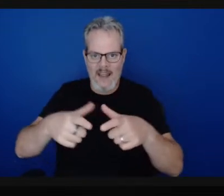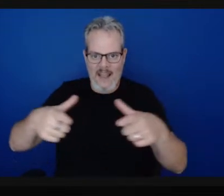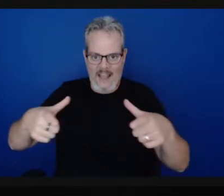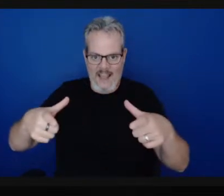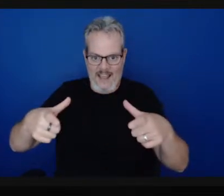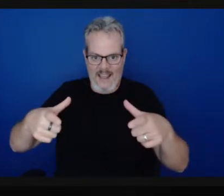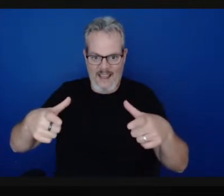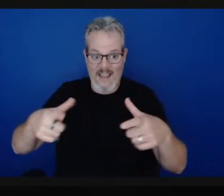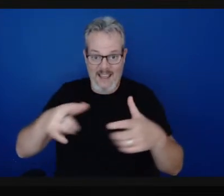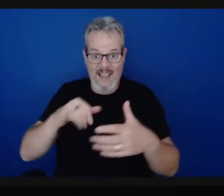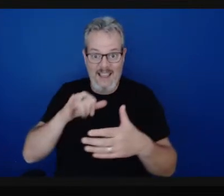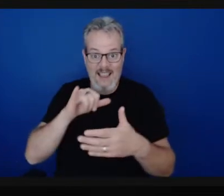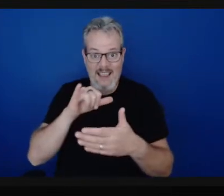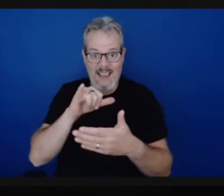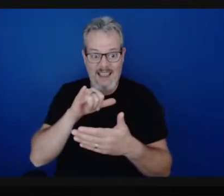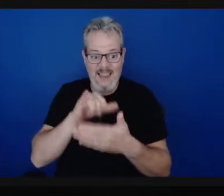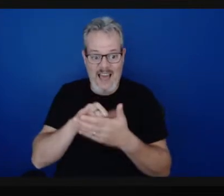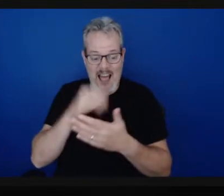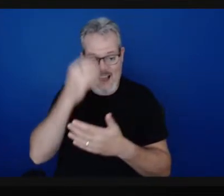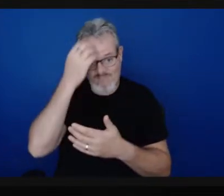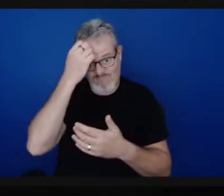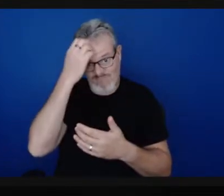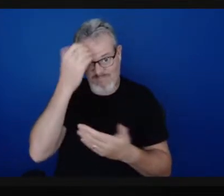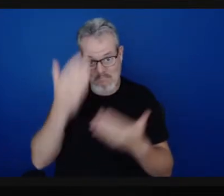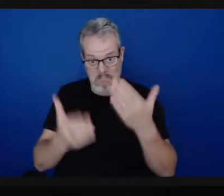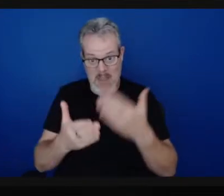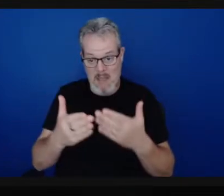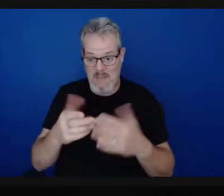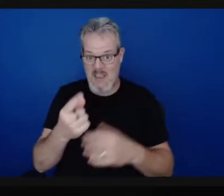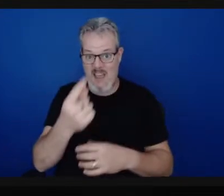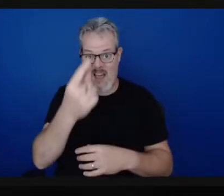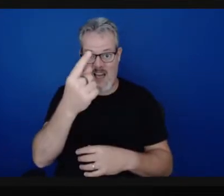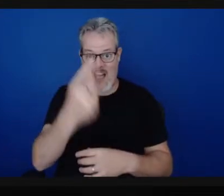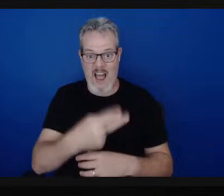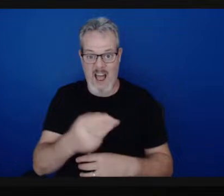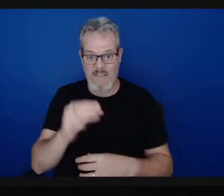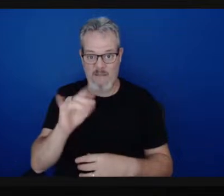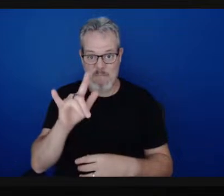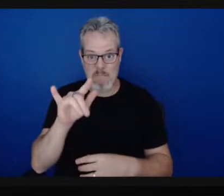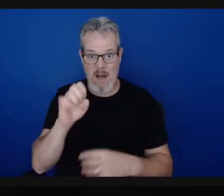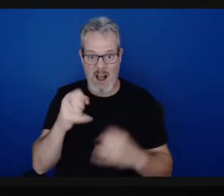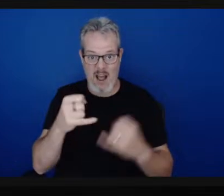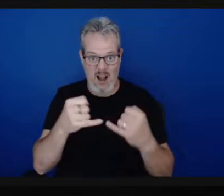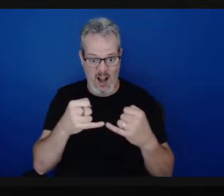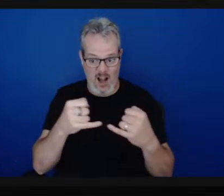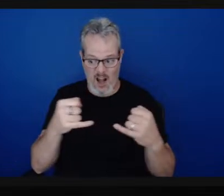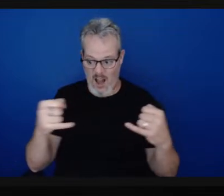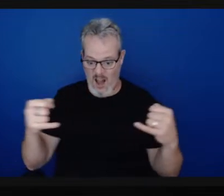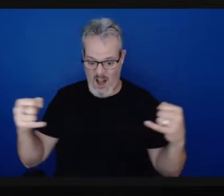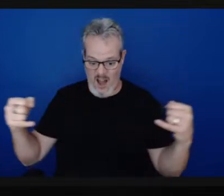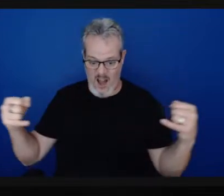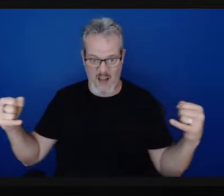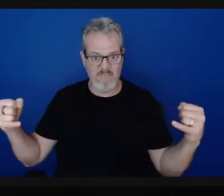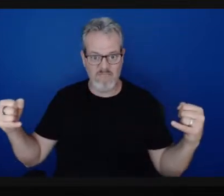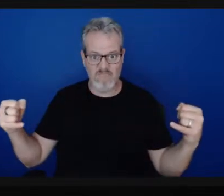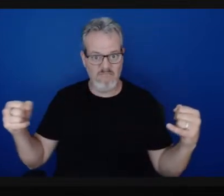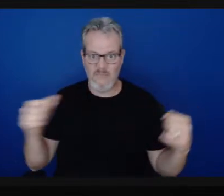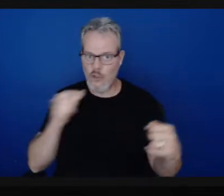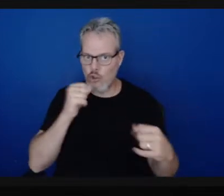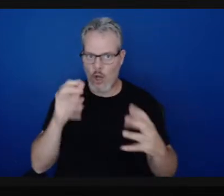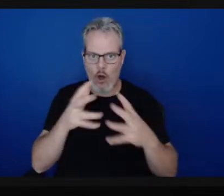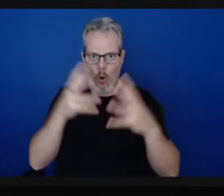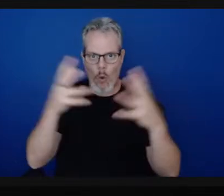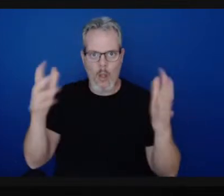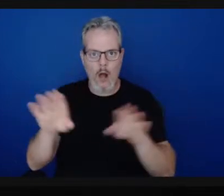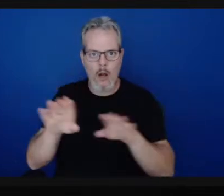could be along a half-mile length or more, right? So not a whole lot of opening, but over a